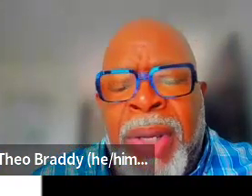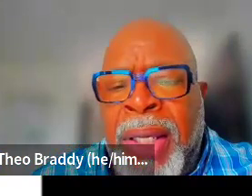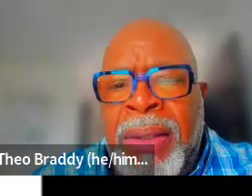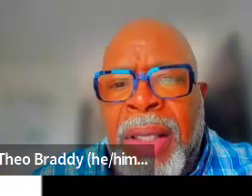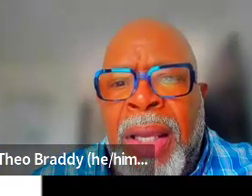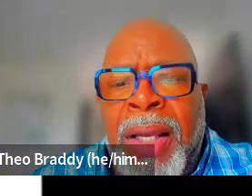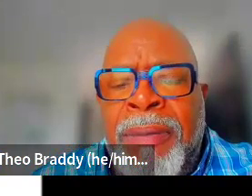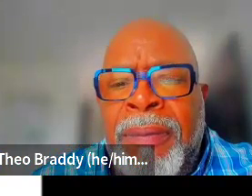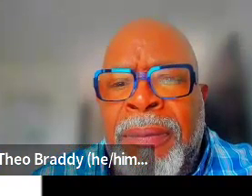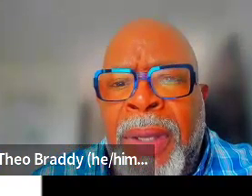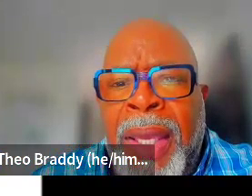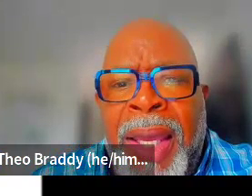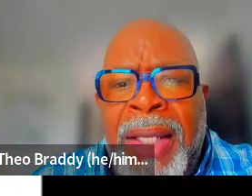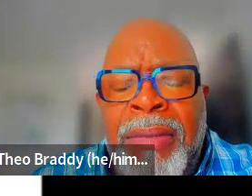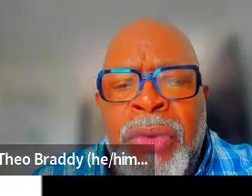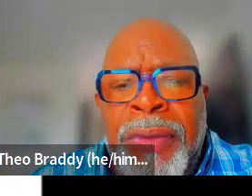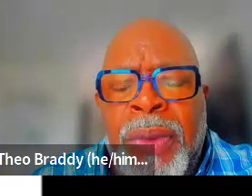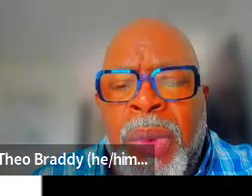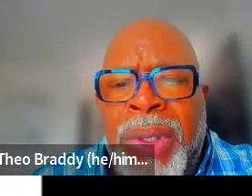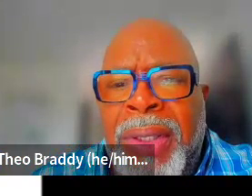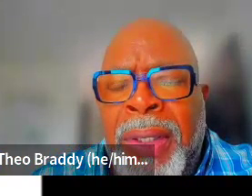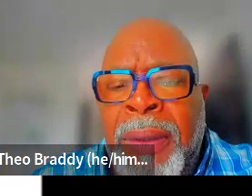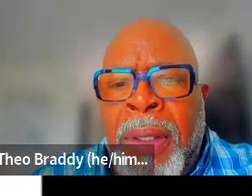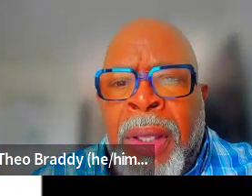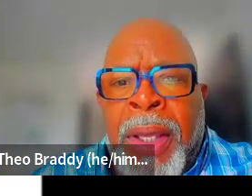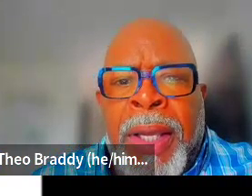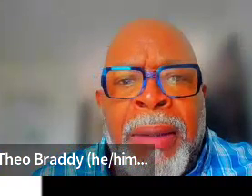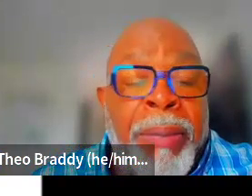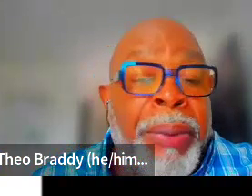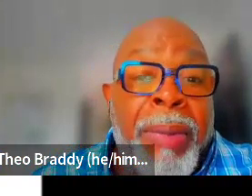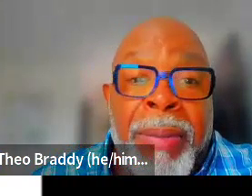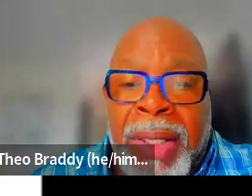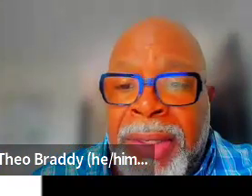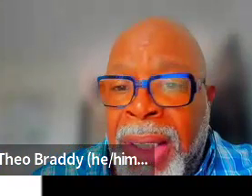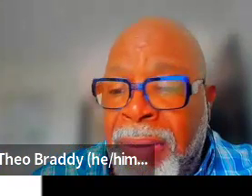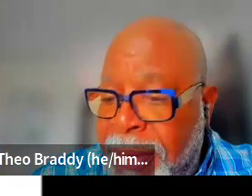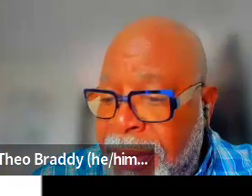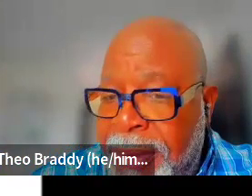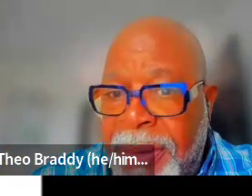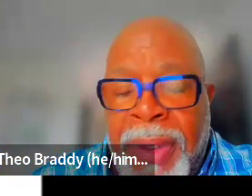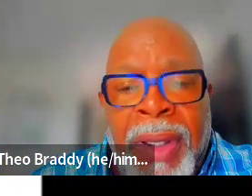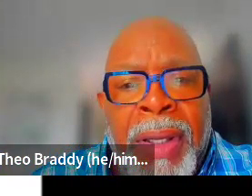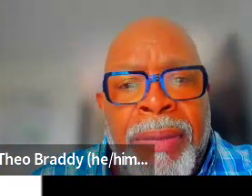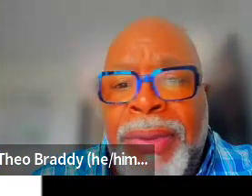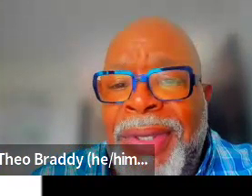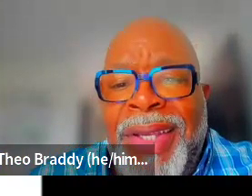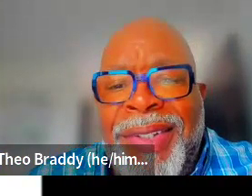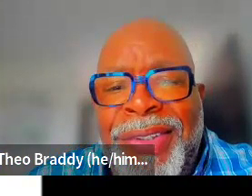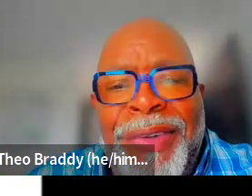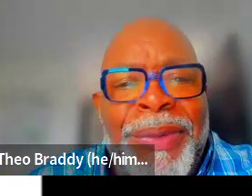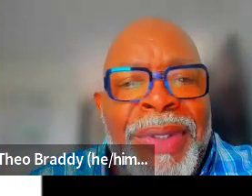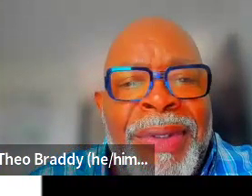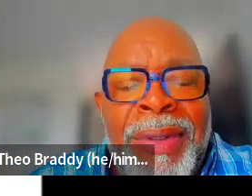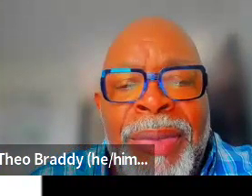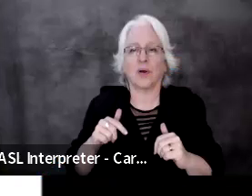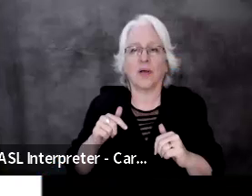this in mind, AI is moving so quickly that probably by the time this presentation is